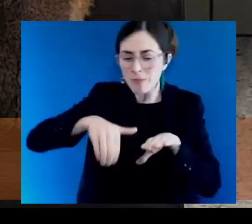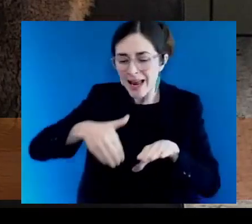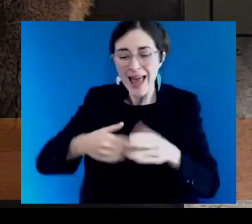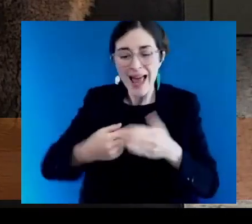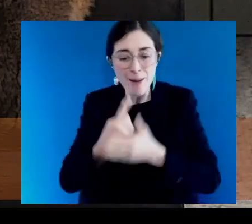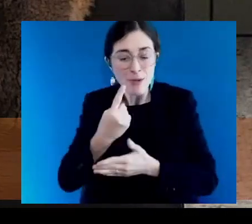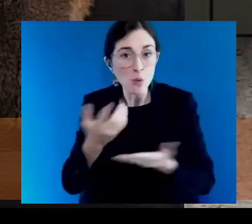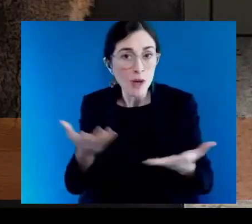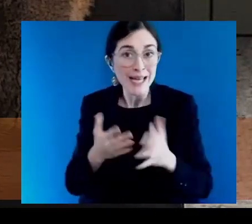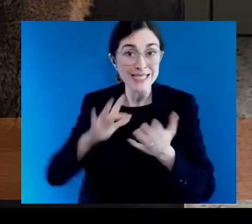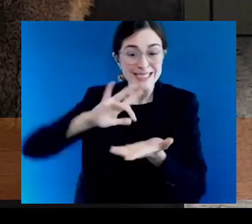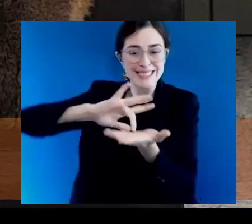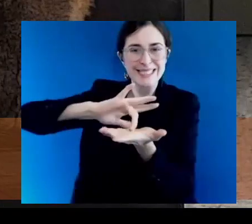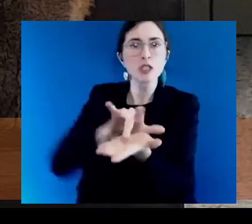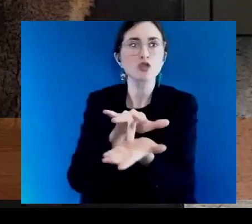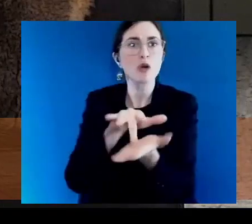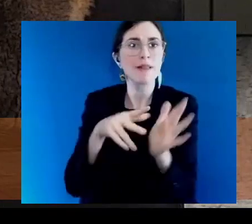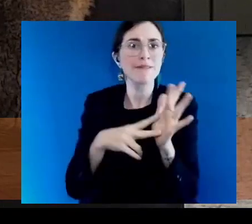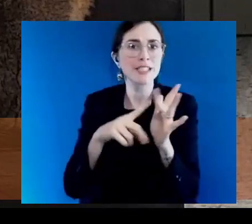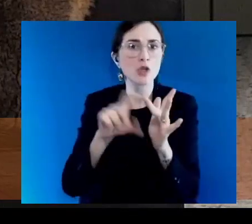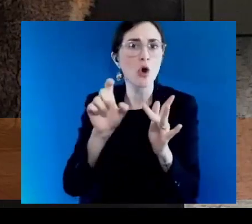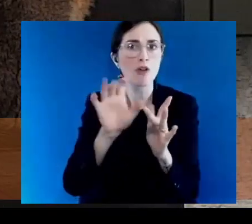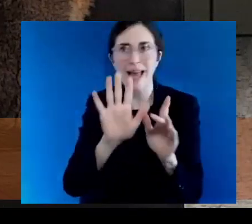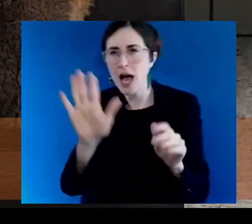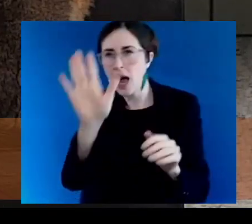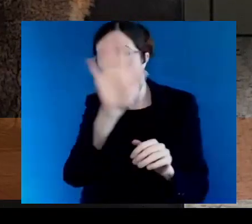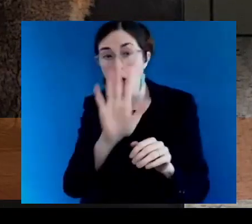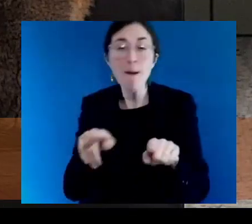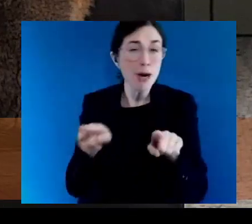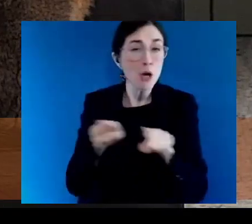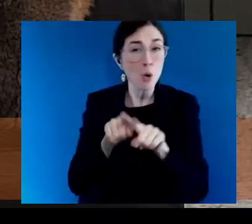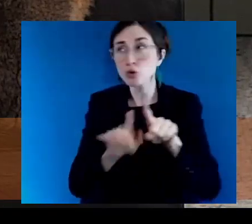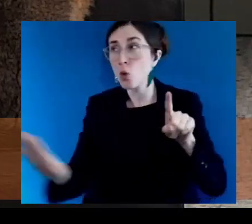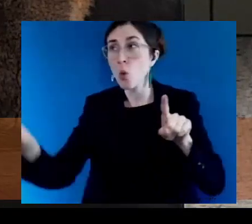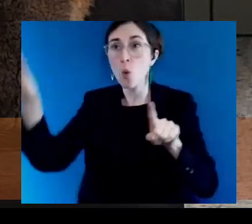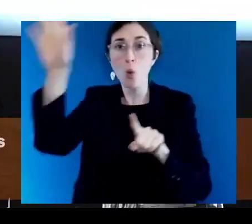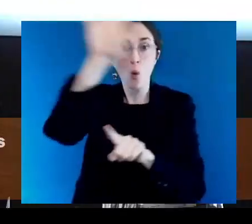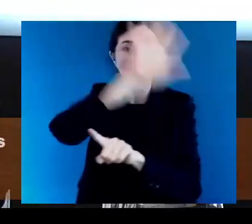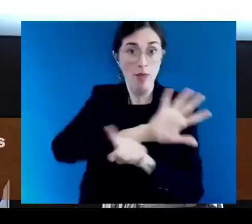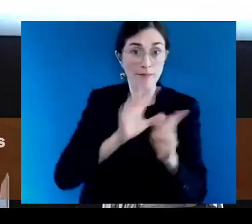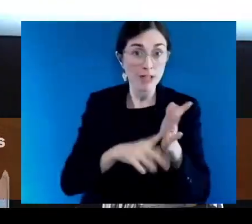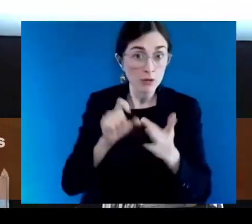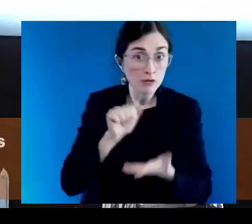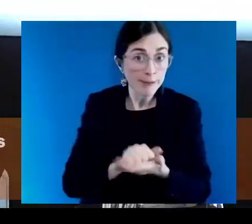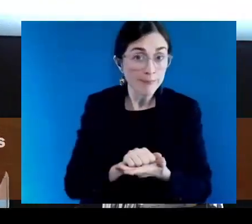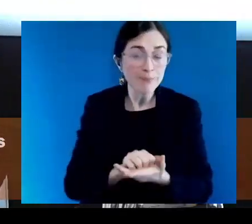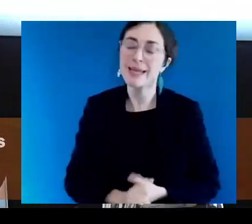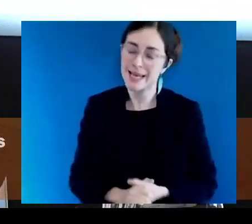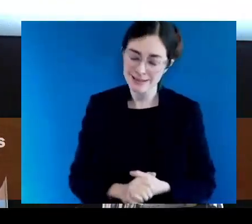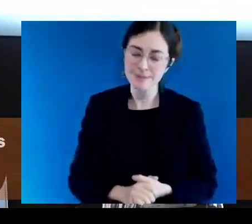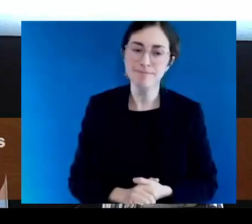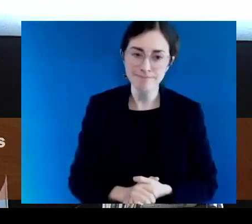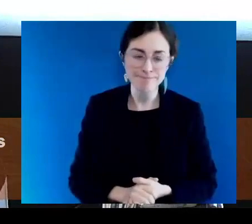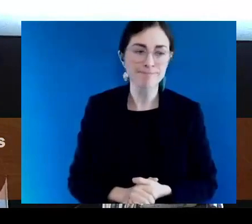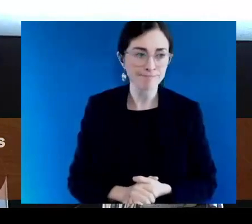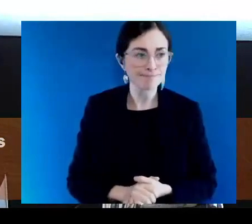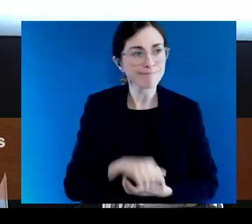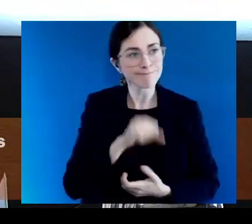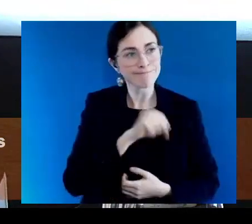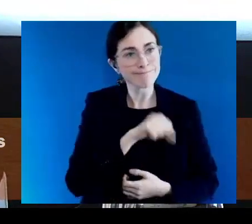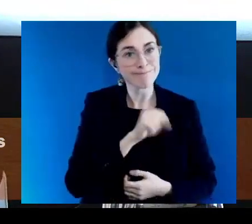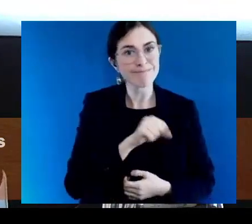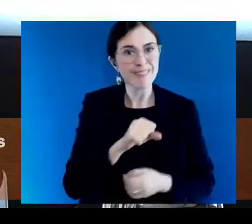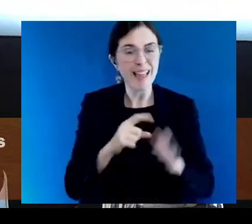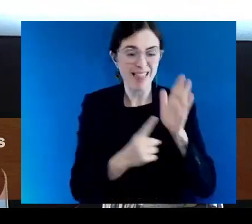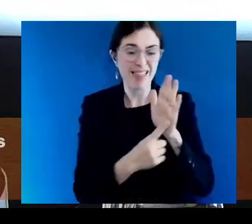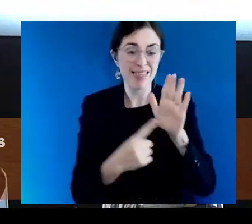Victoria, but mining has occurred across the entire state. Absolutely, and we can simply refer to the Latrobe